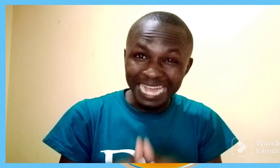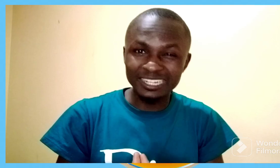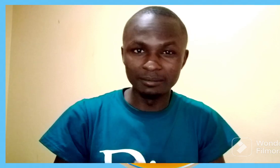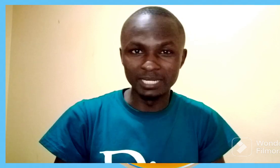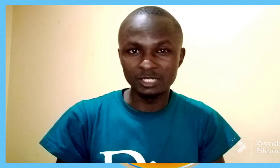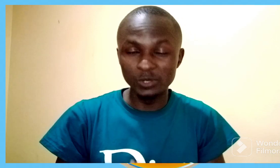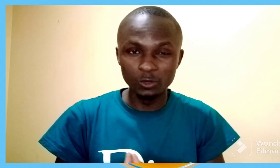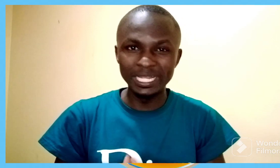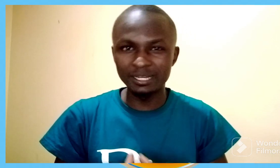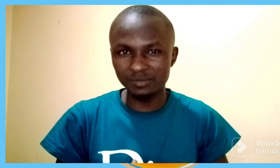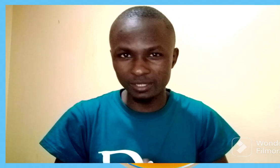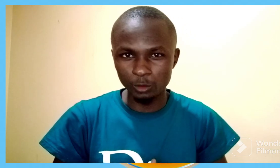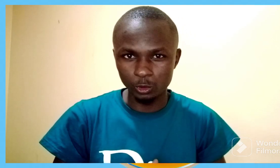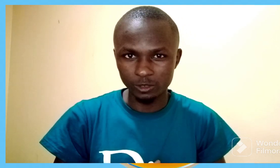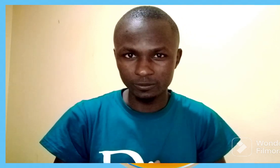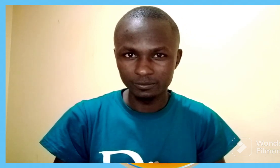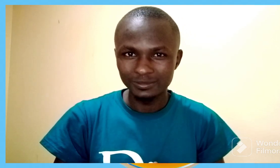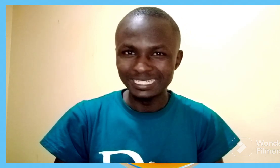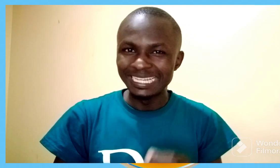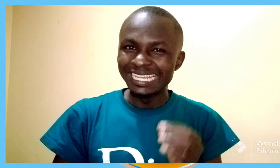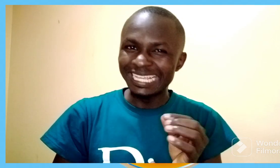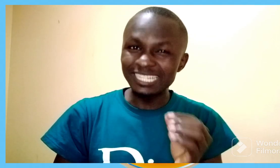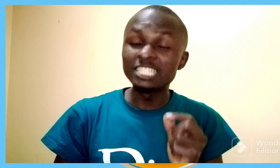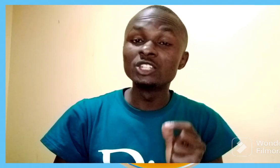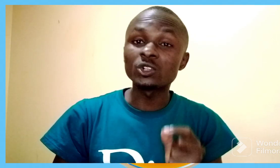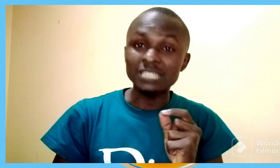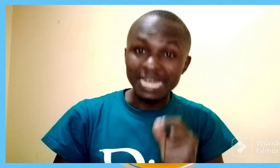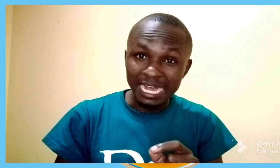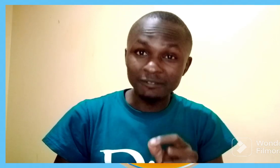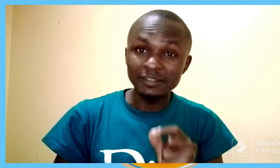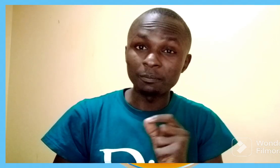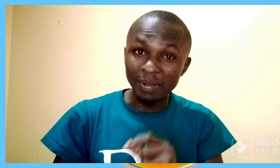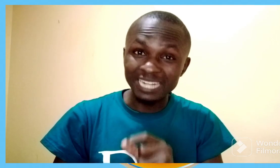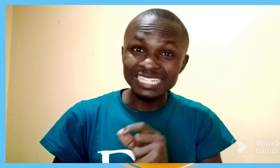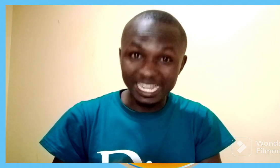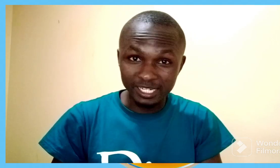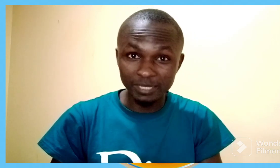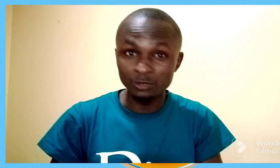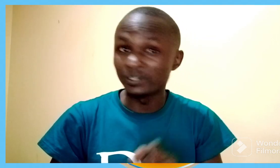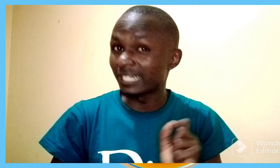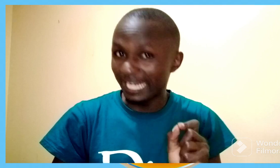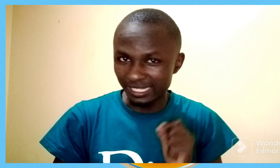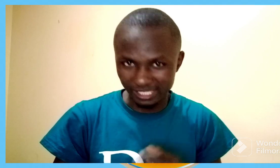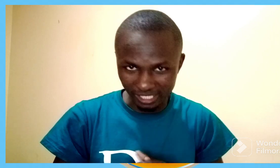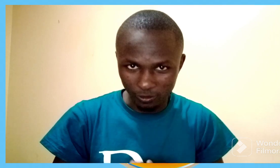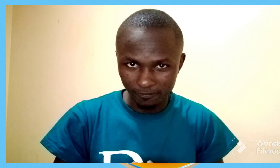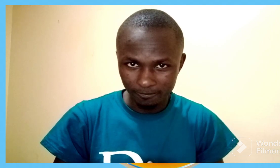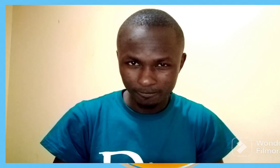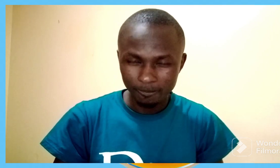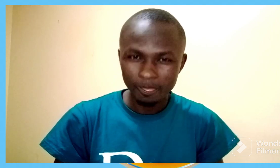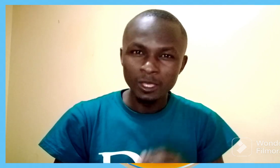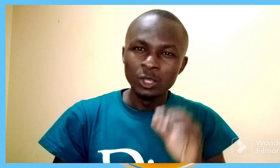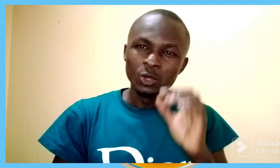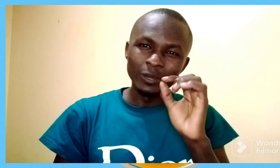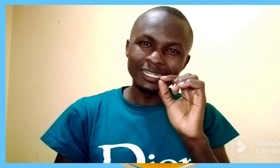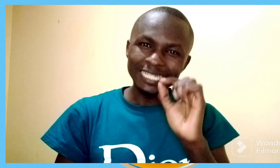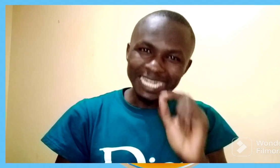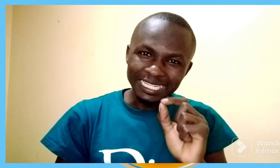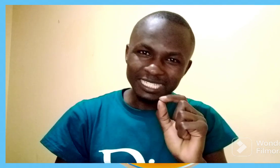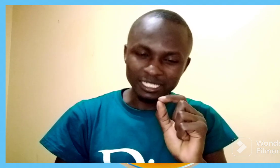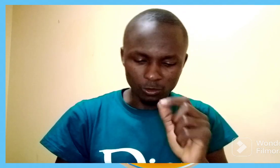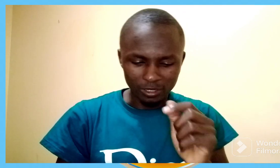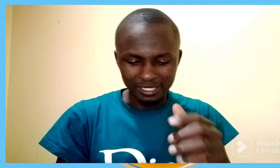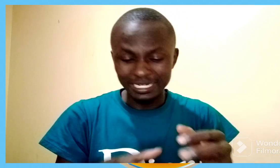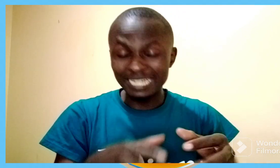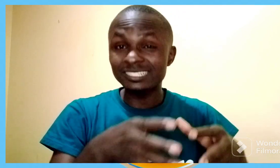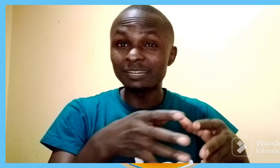pact agreement with William Samoei Ruto, he did not have a pact agreement with Rigathi Gachagua. When